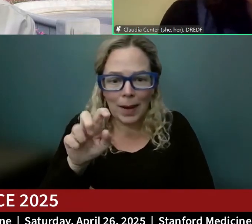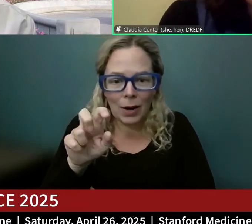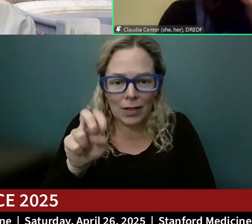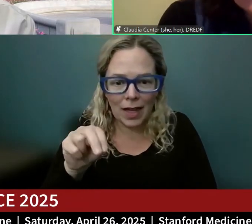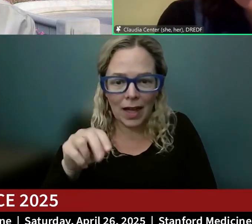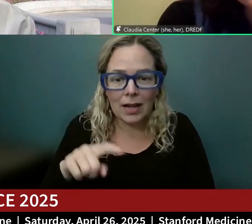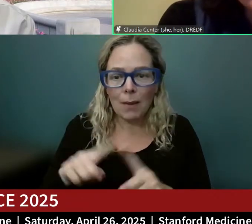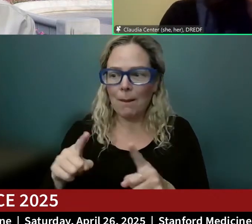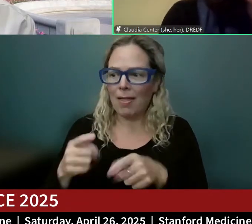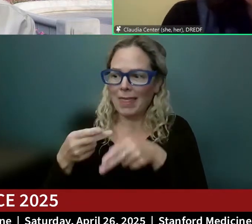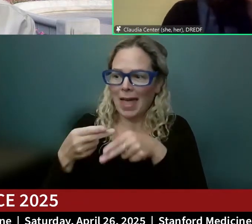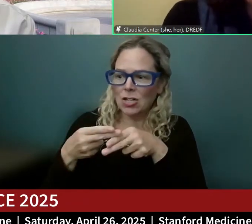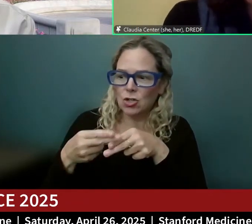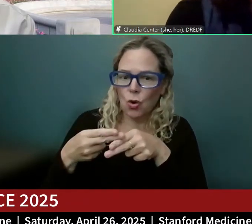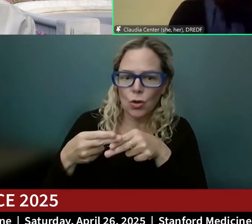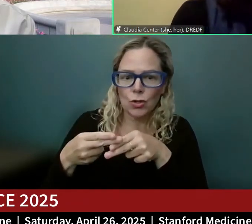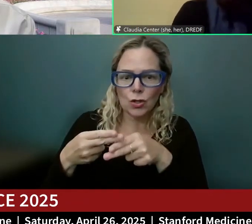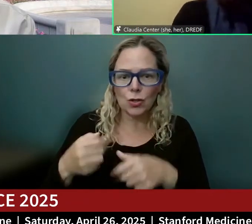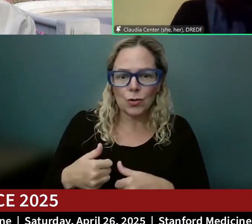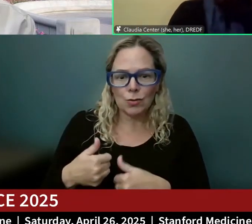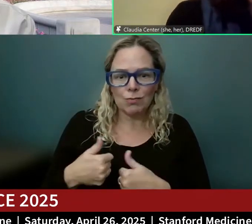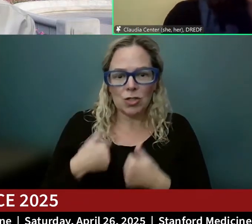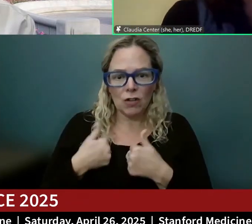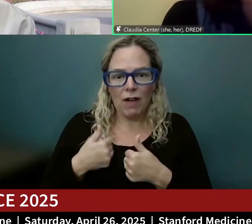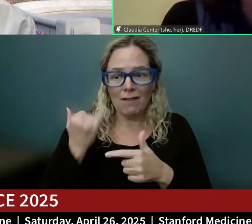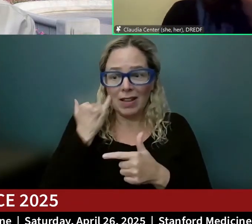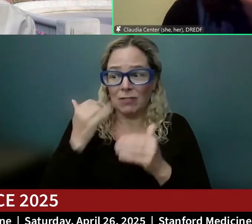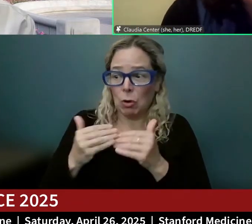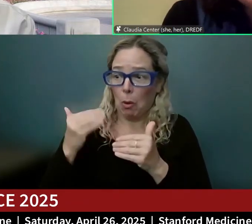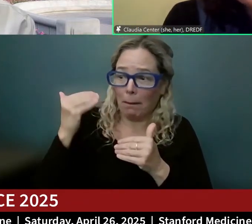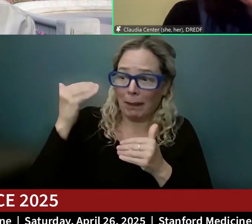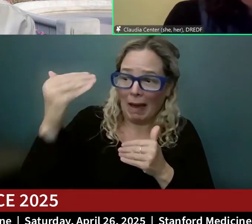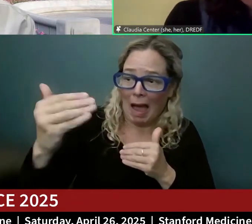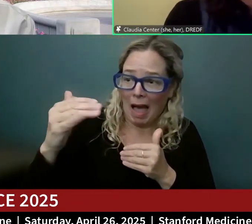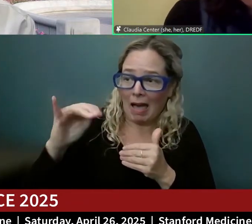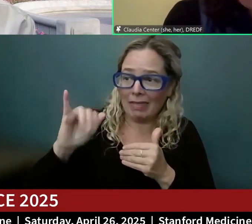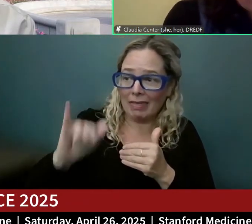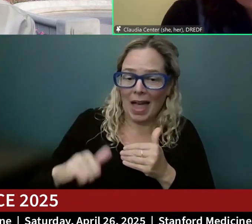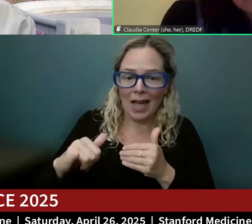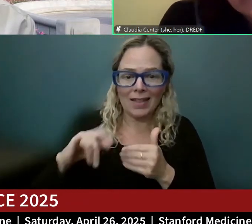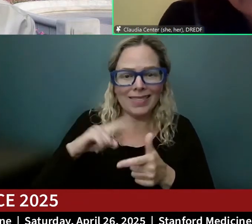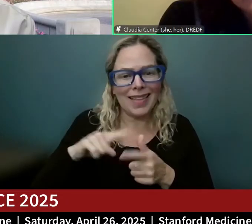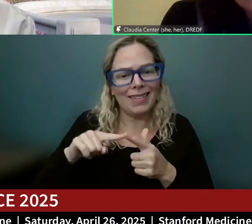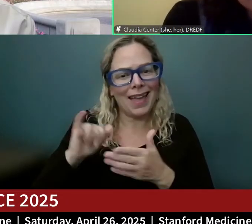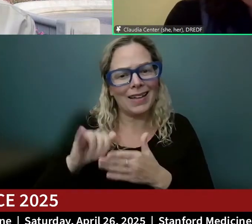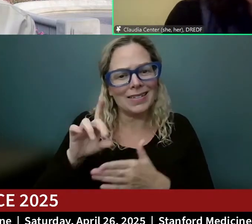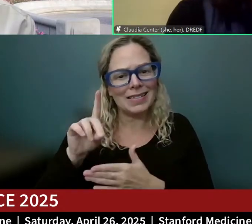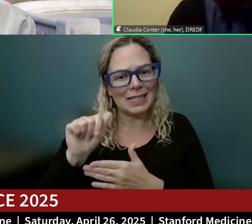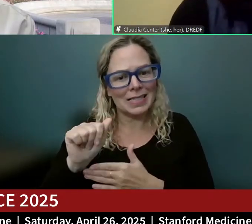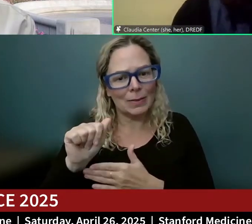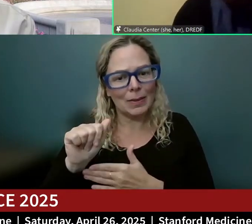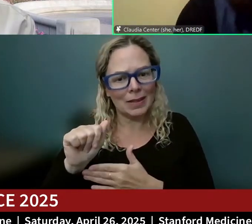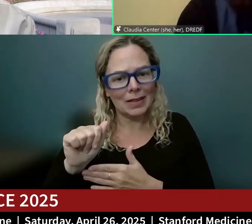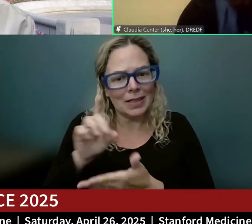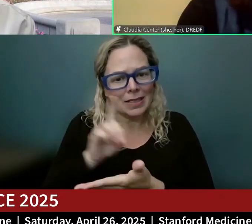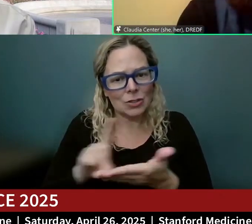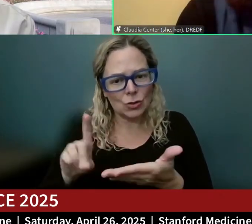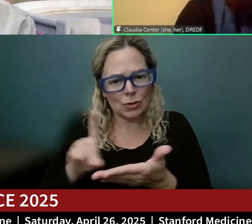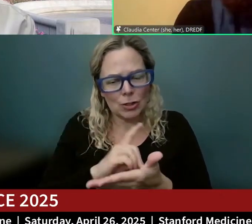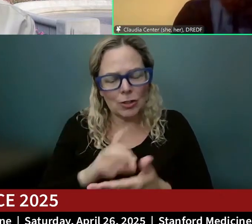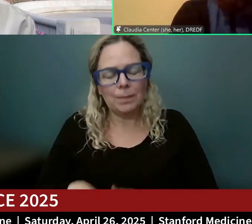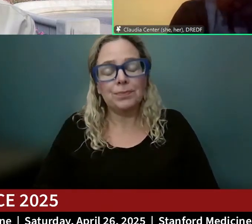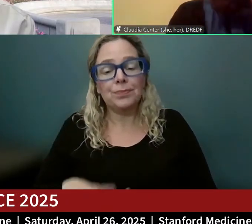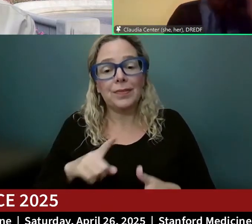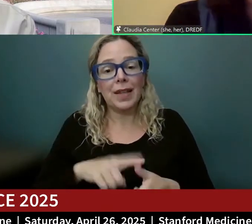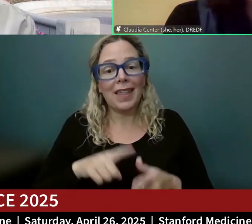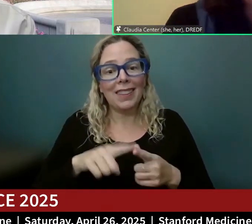you go beyond that, that's disability discrimination. So the Trump first administration and then the Biden